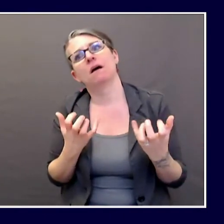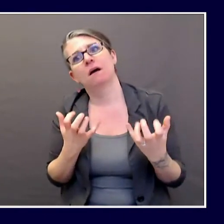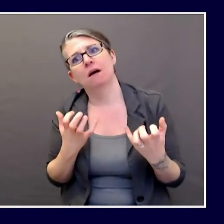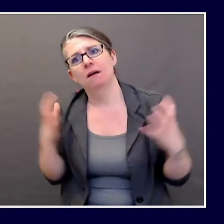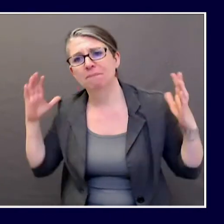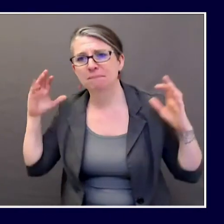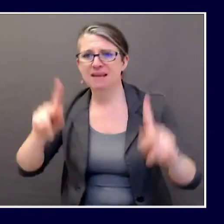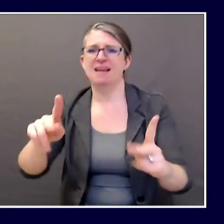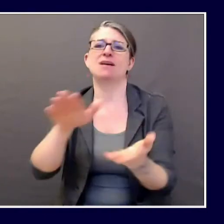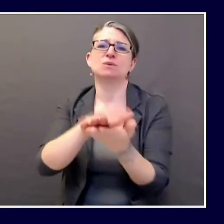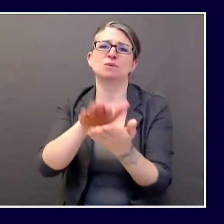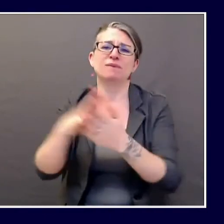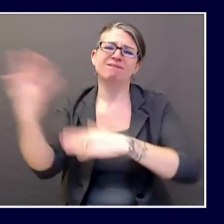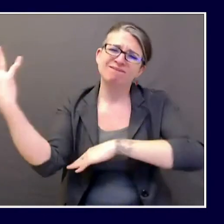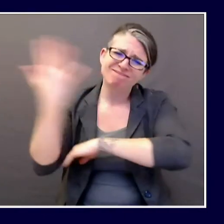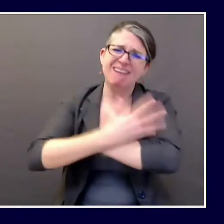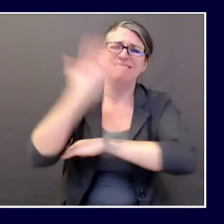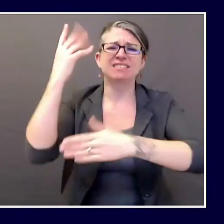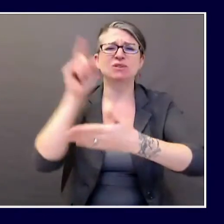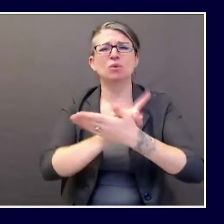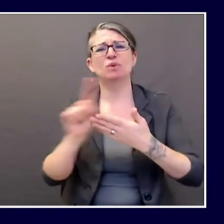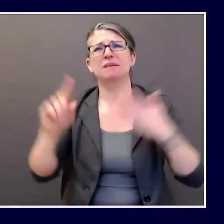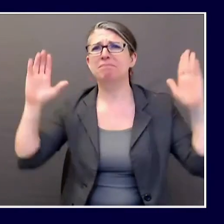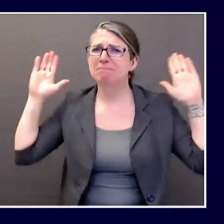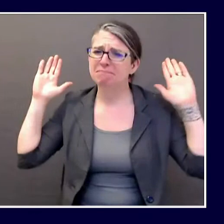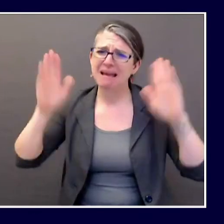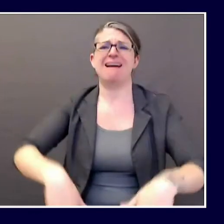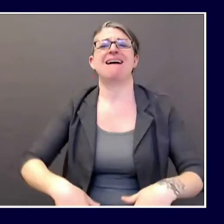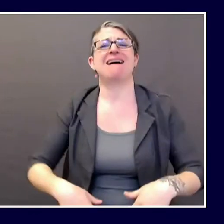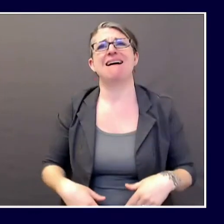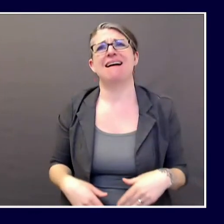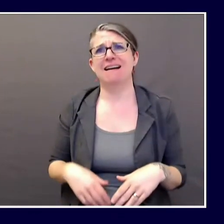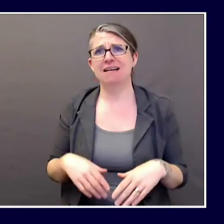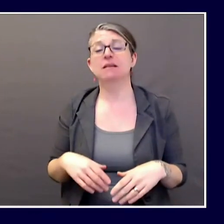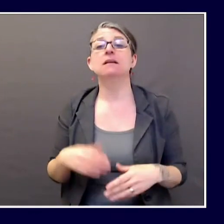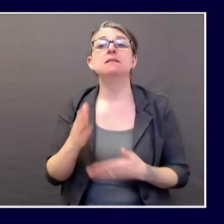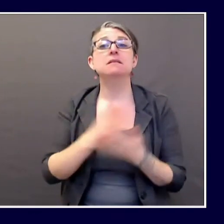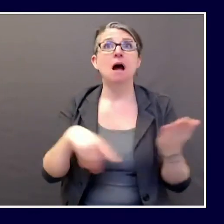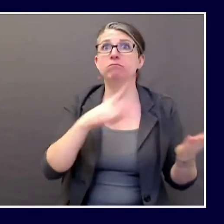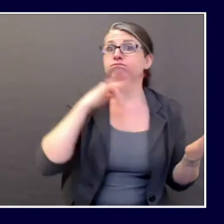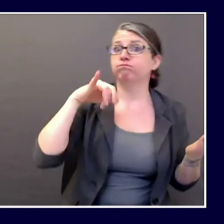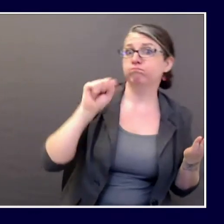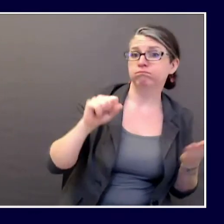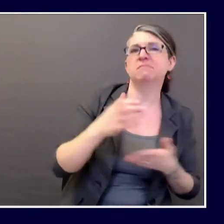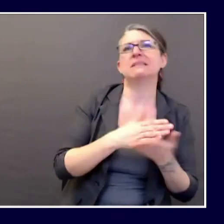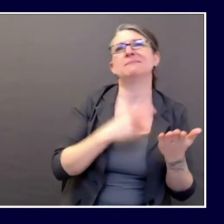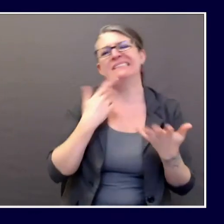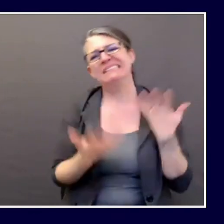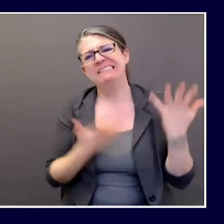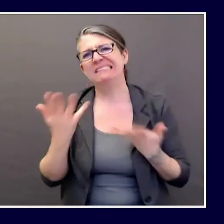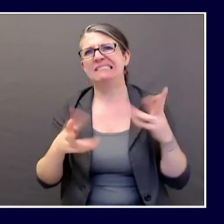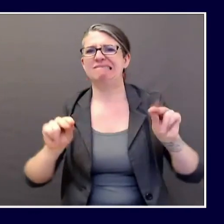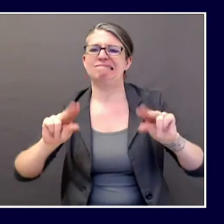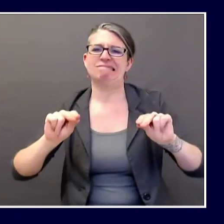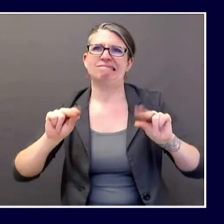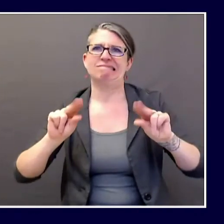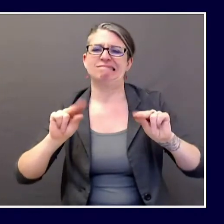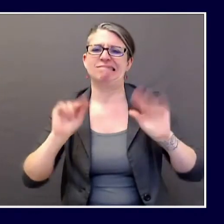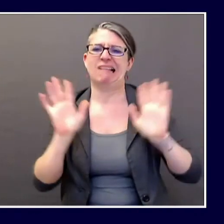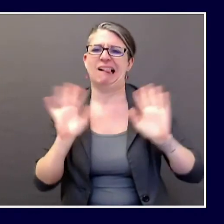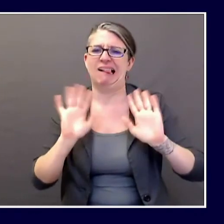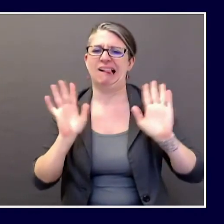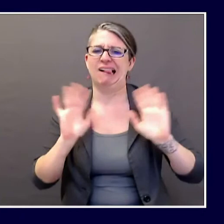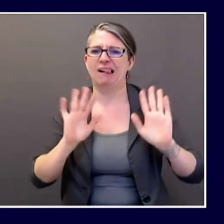and so on and so forth. What guidance is the Maine CDC giving to school districts? And I know that there's this big issue of 3 foot versus 6